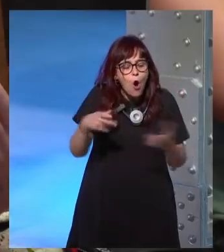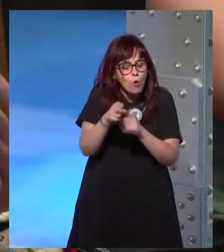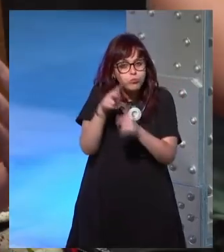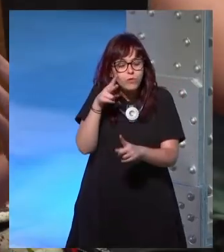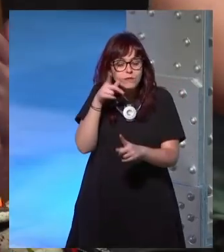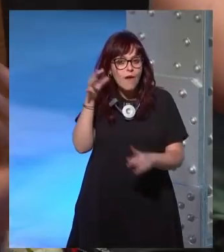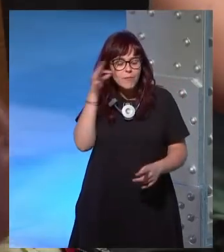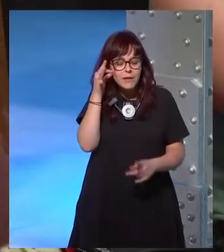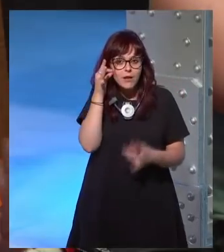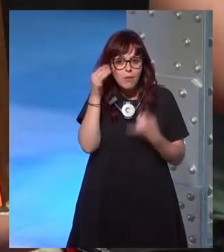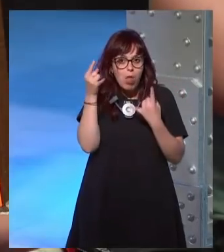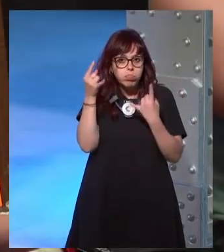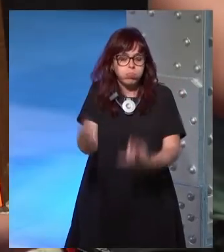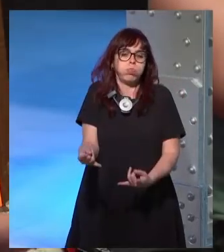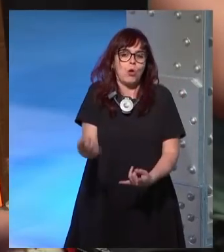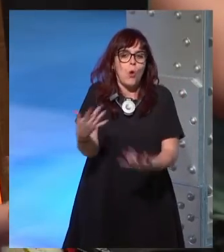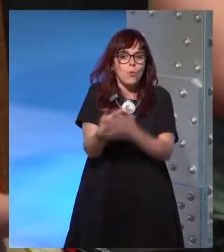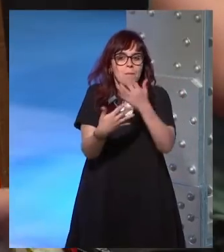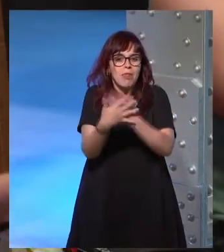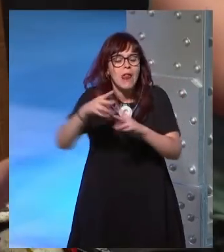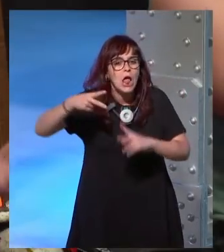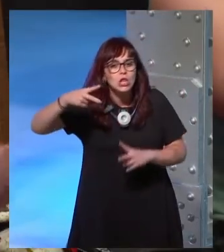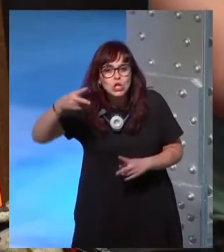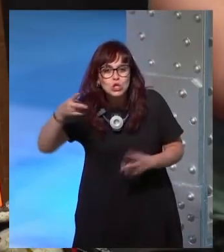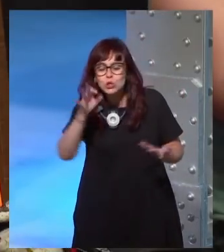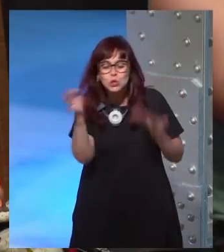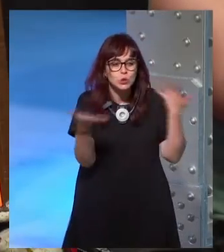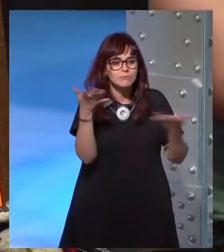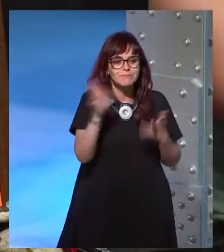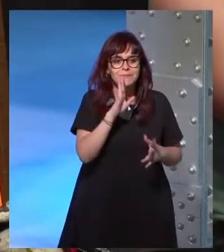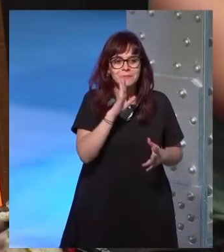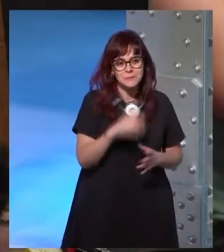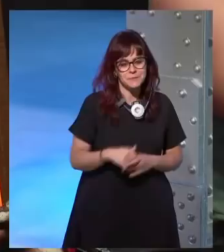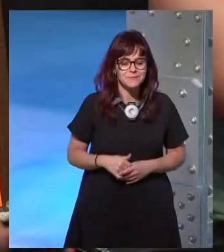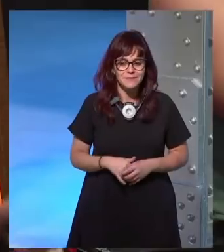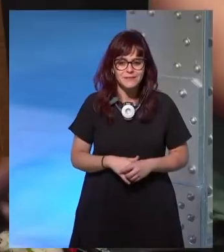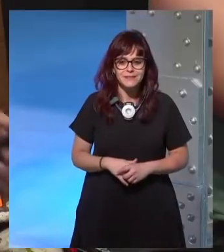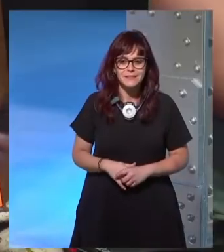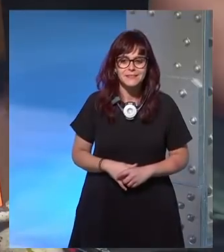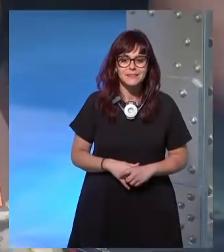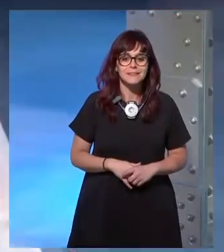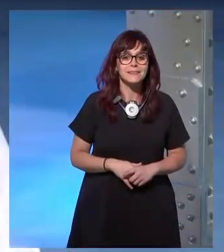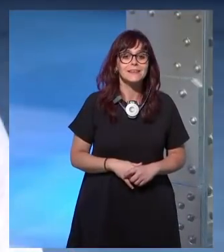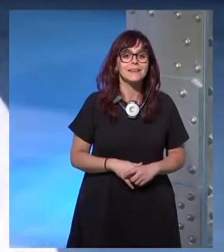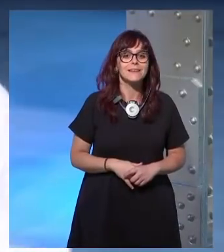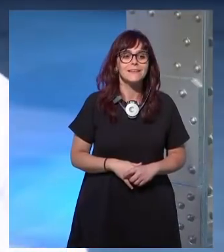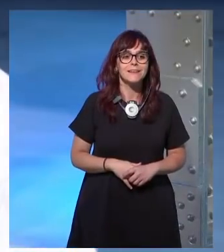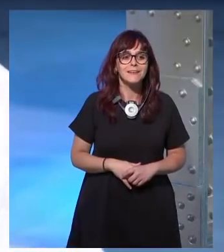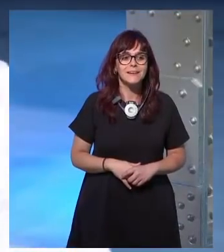for female perspectives, or a different perspective, or is it a mix of both? What's happening?